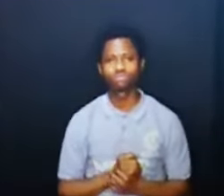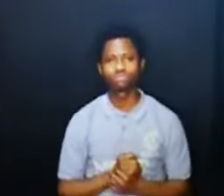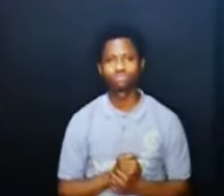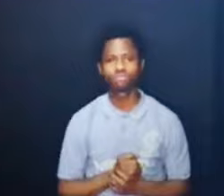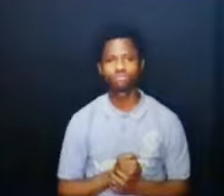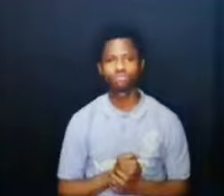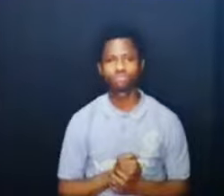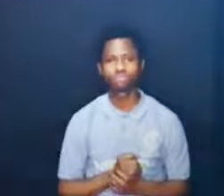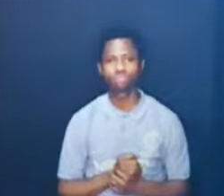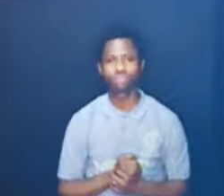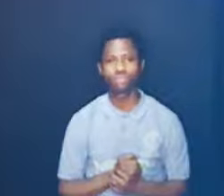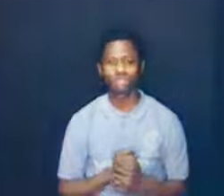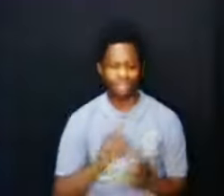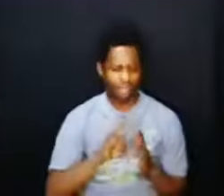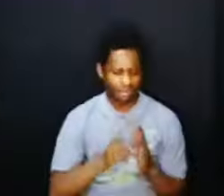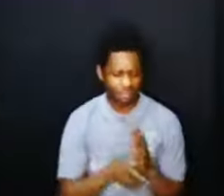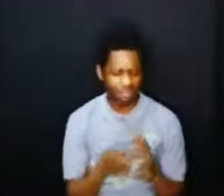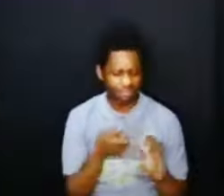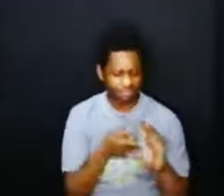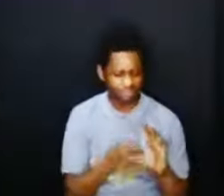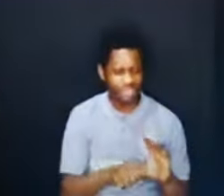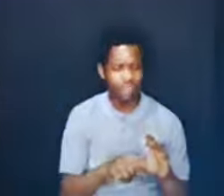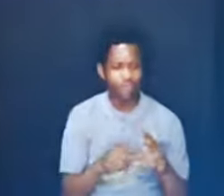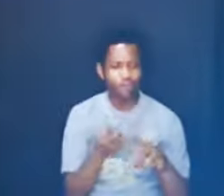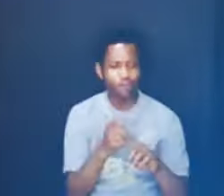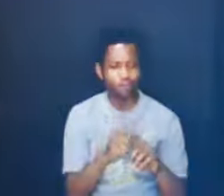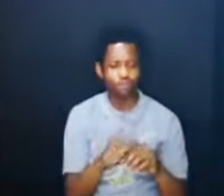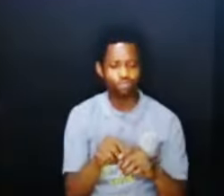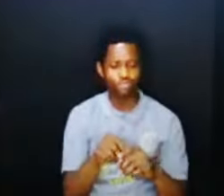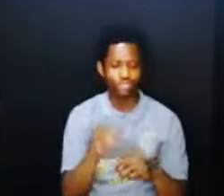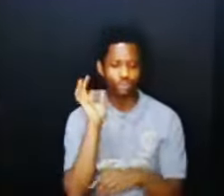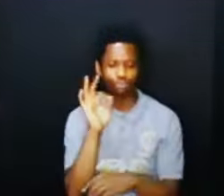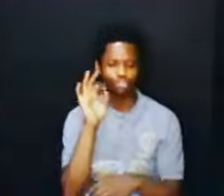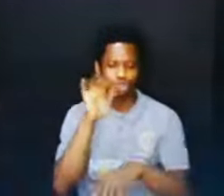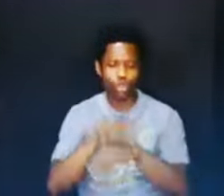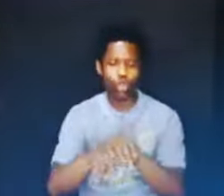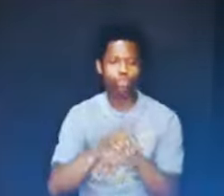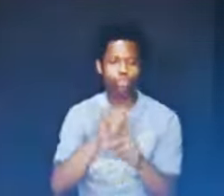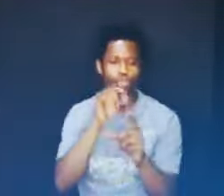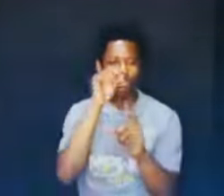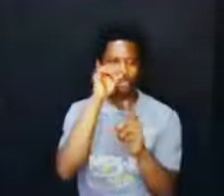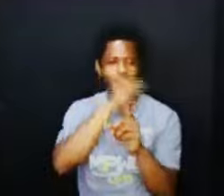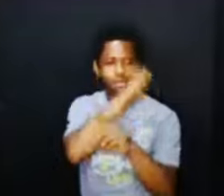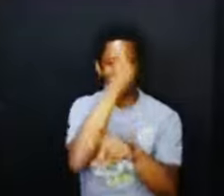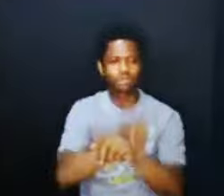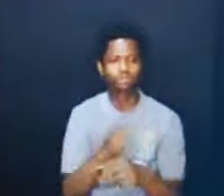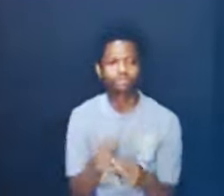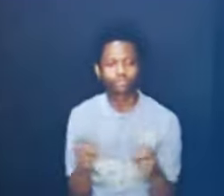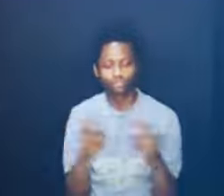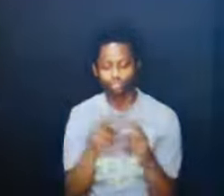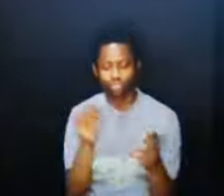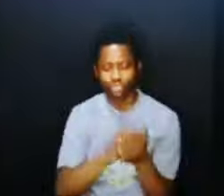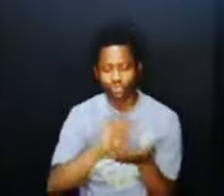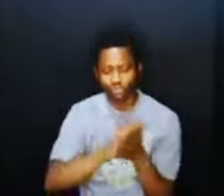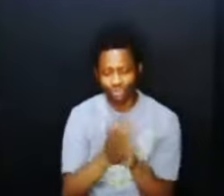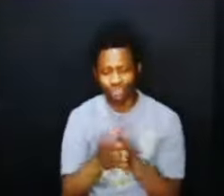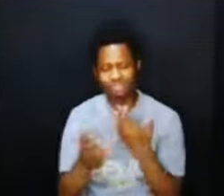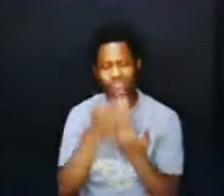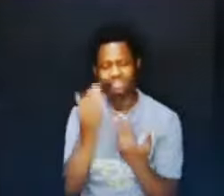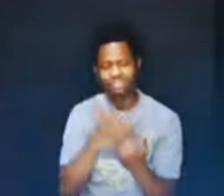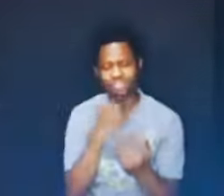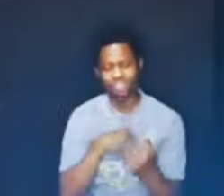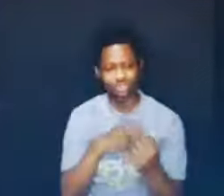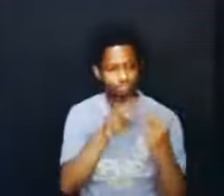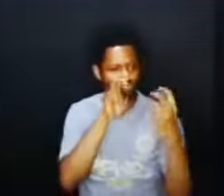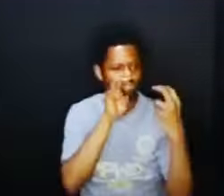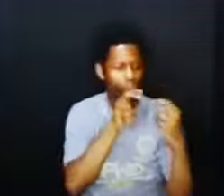but we need to start from the Sermon on the Mount. And so, hey, you better see if Jesus is coming or did not. It is easy for us to confront